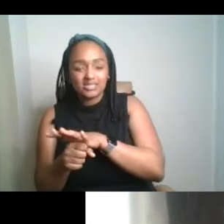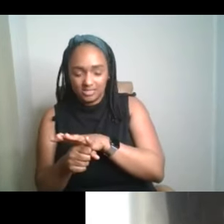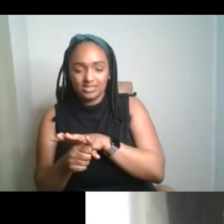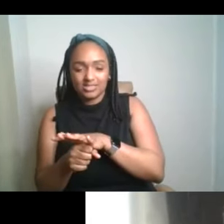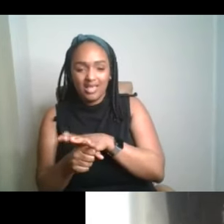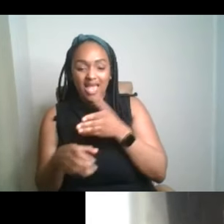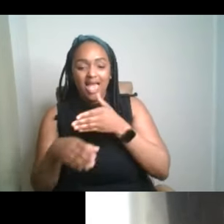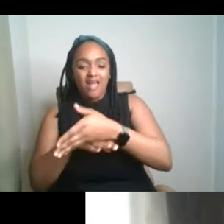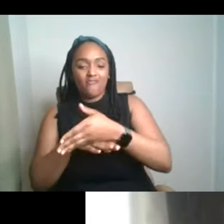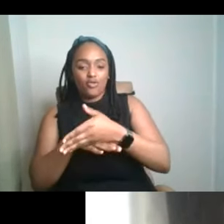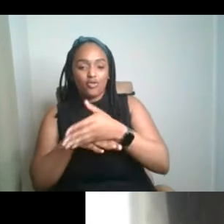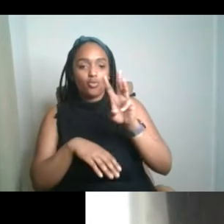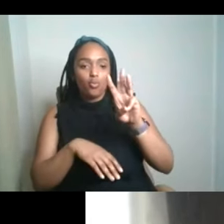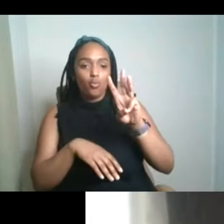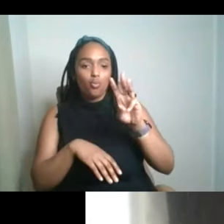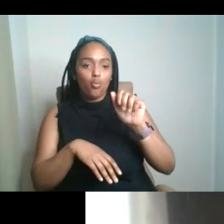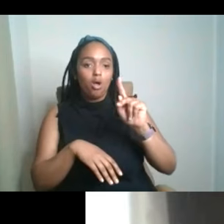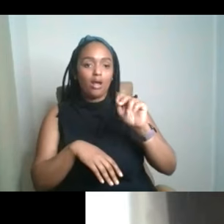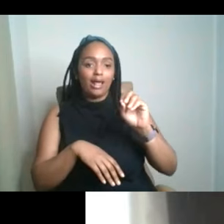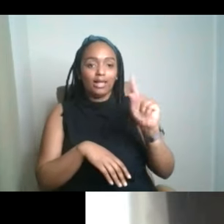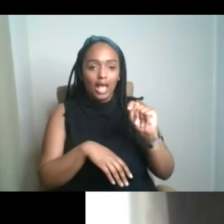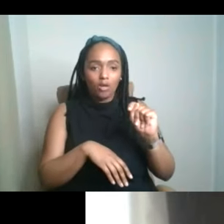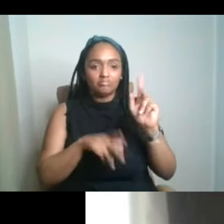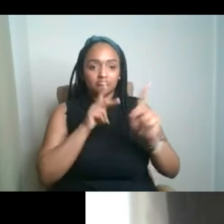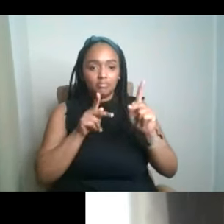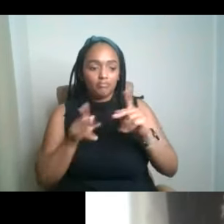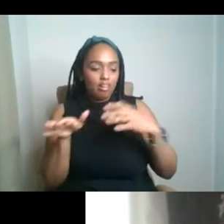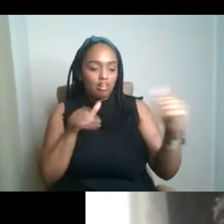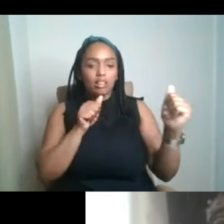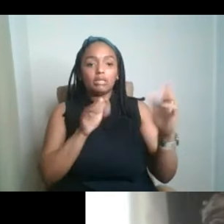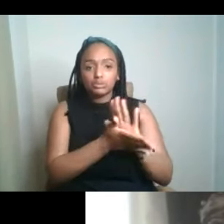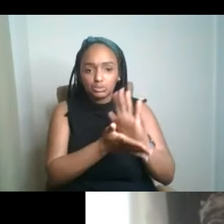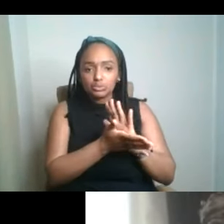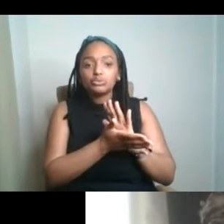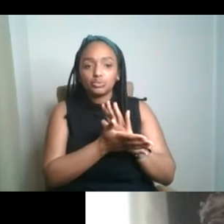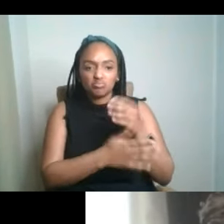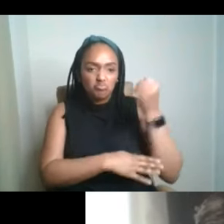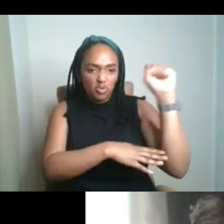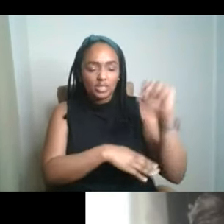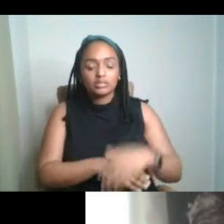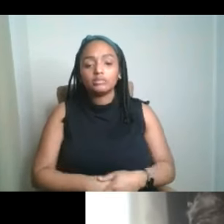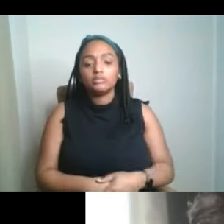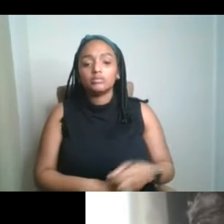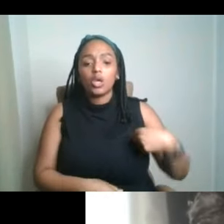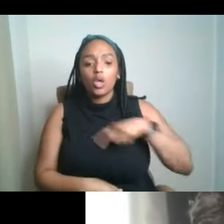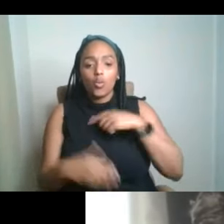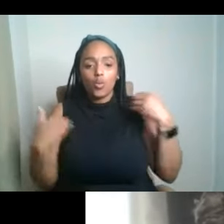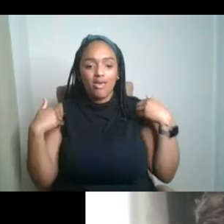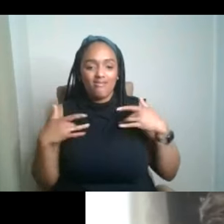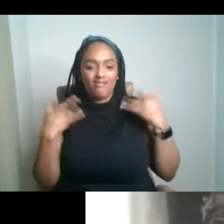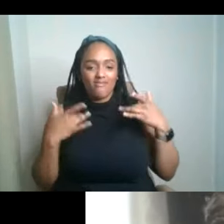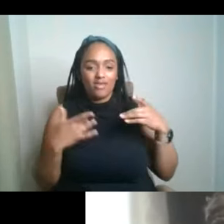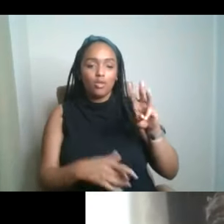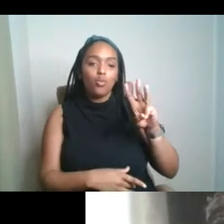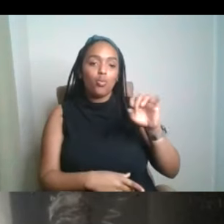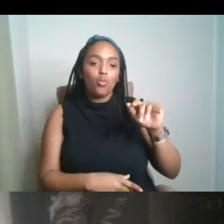getting like being pushed into like doing organizing work. So we held an event at the William Way Center, and which is